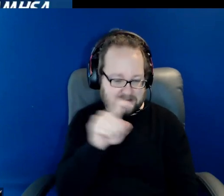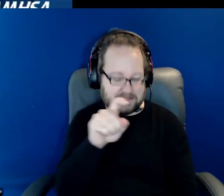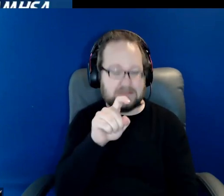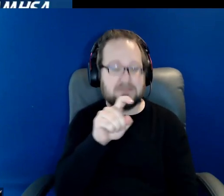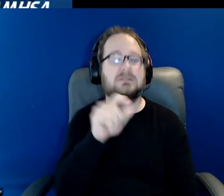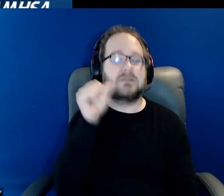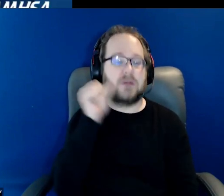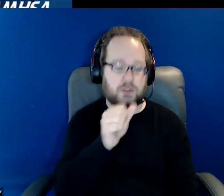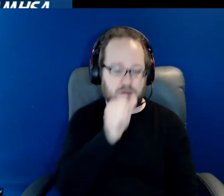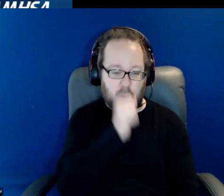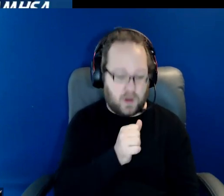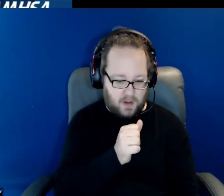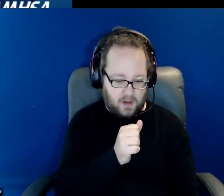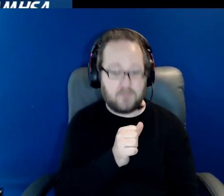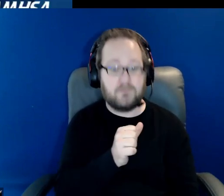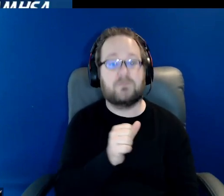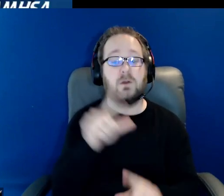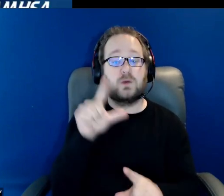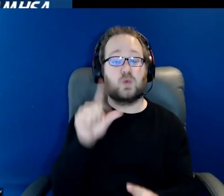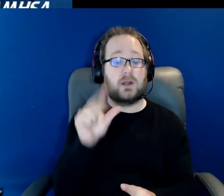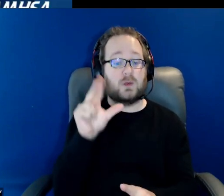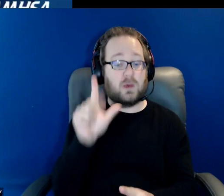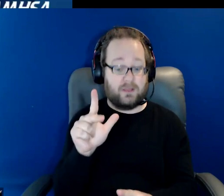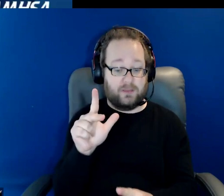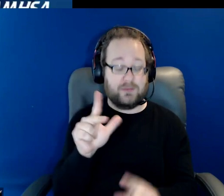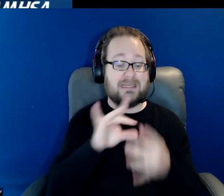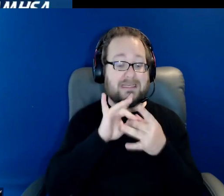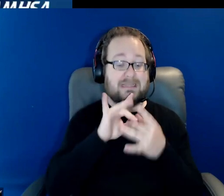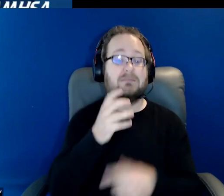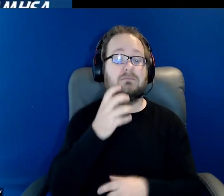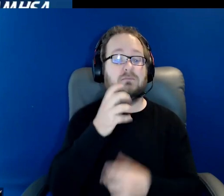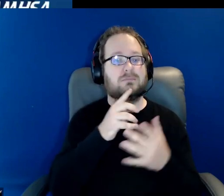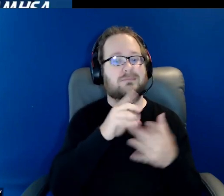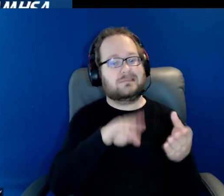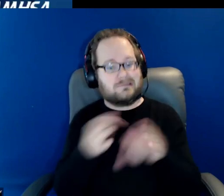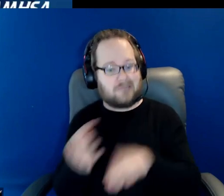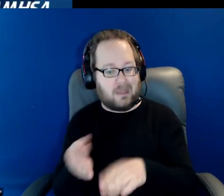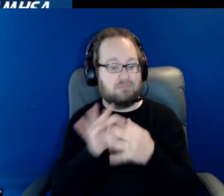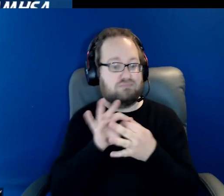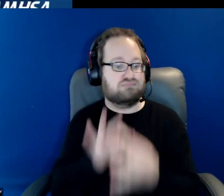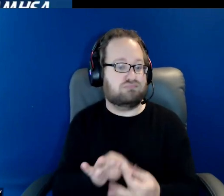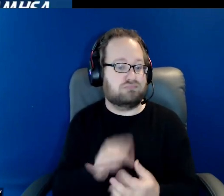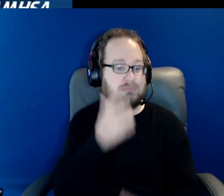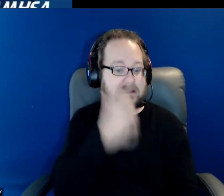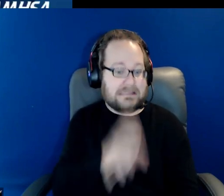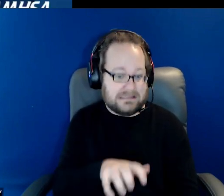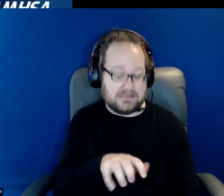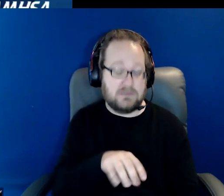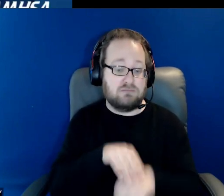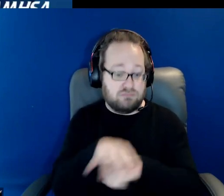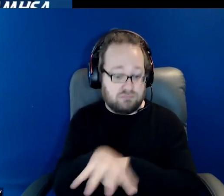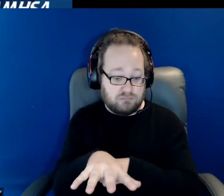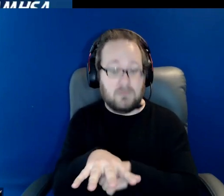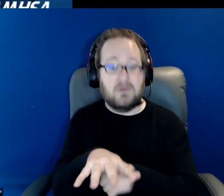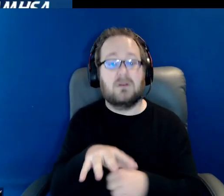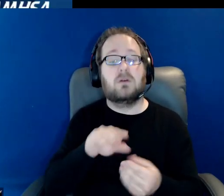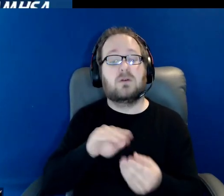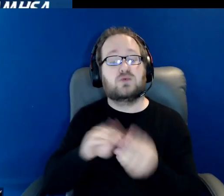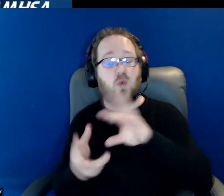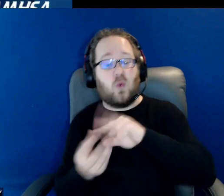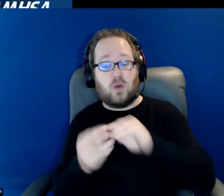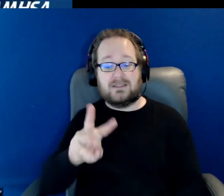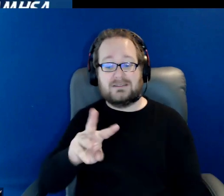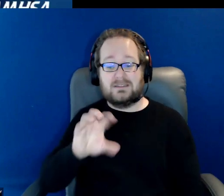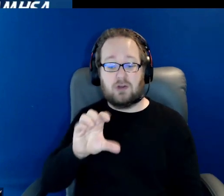The 2023 heat-related deaths report out of Maricopa County showed that 645 people